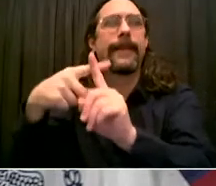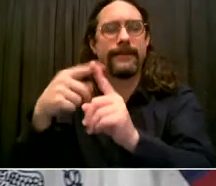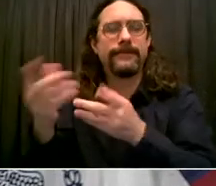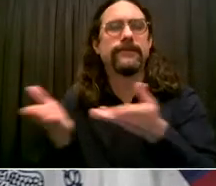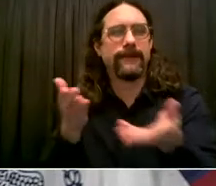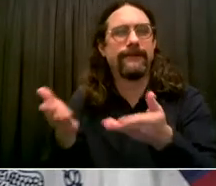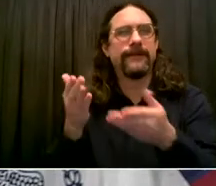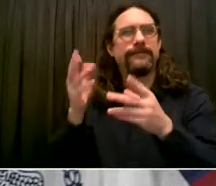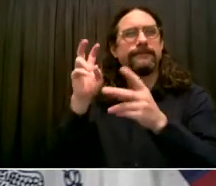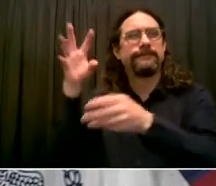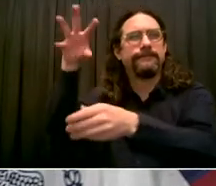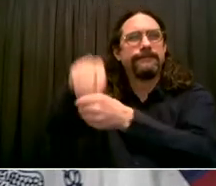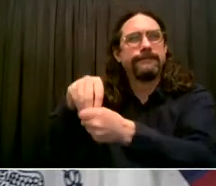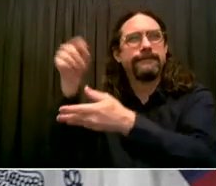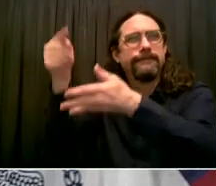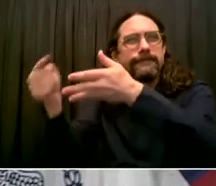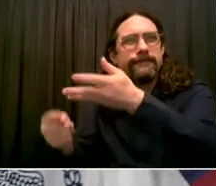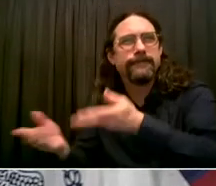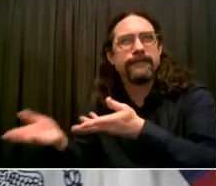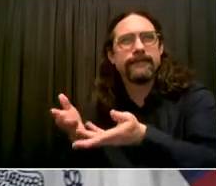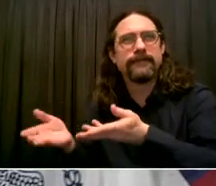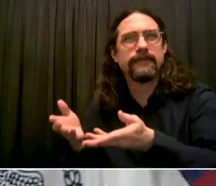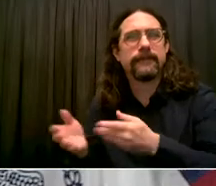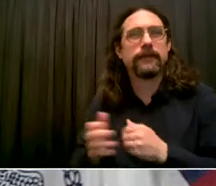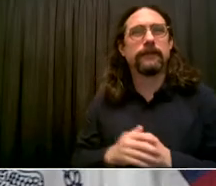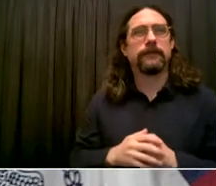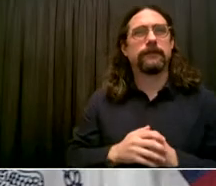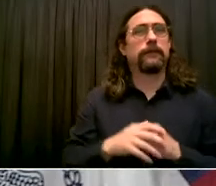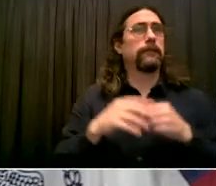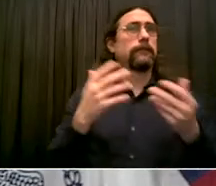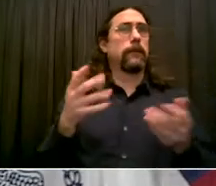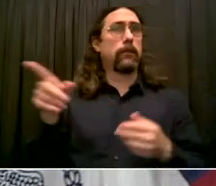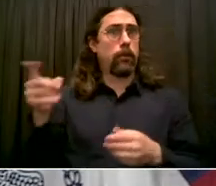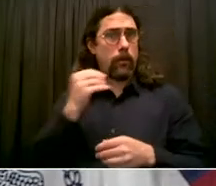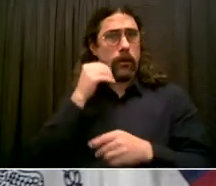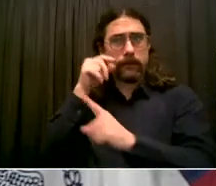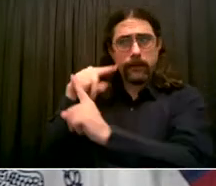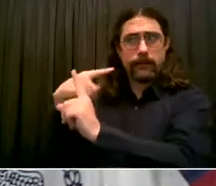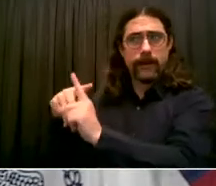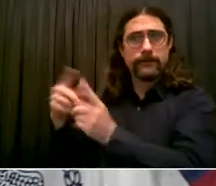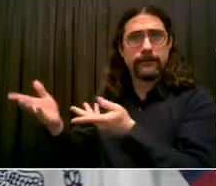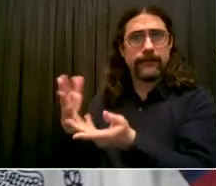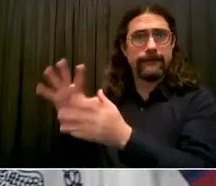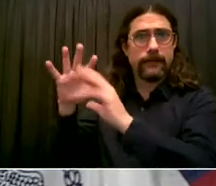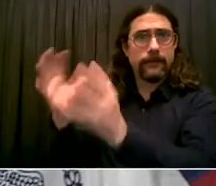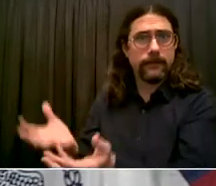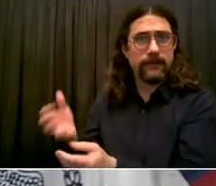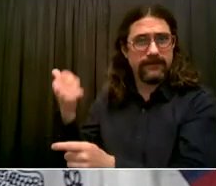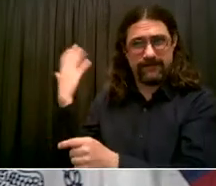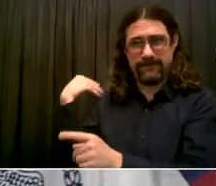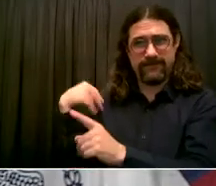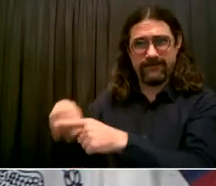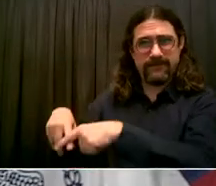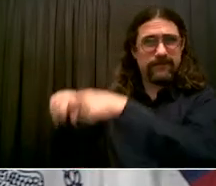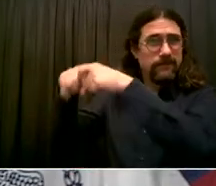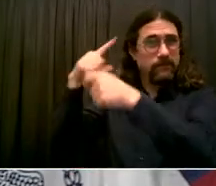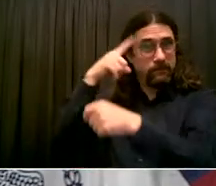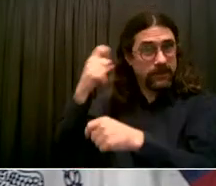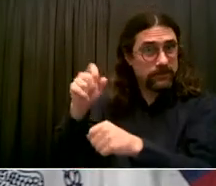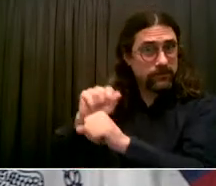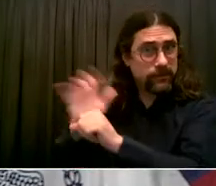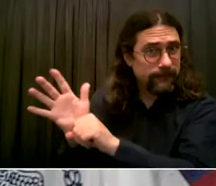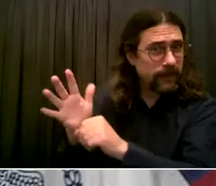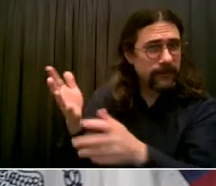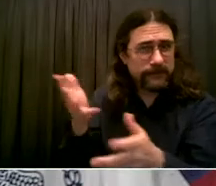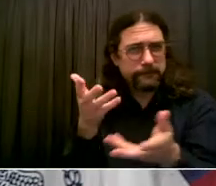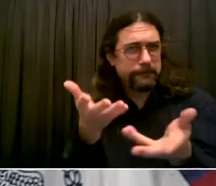No, that's a great question. Thank you, Marcia. No, the plan that we put forward A few months before COVID hit, the Journey Home